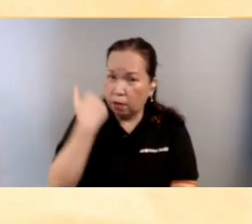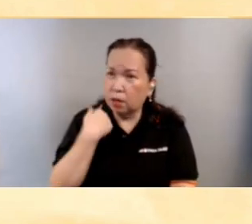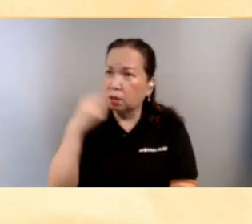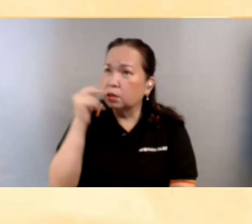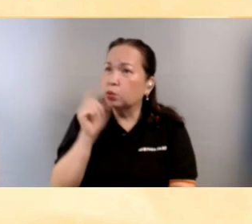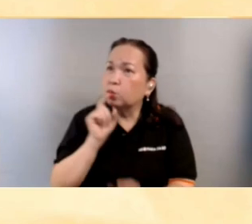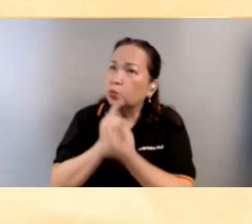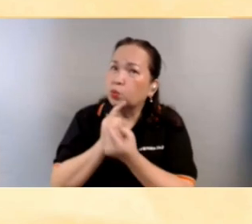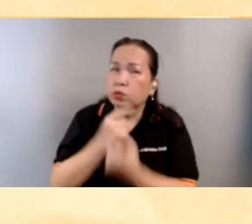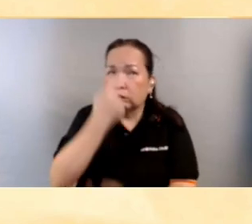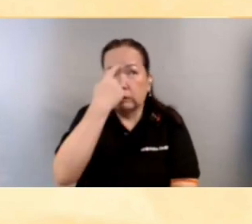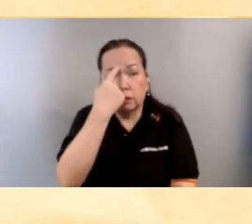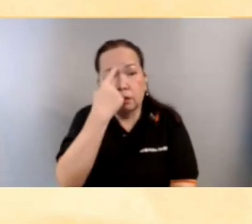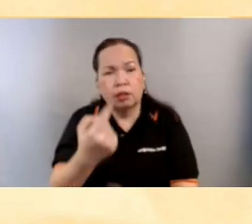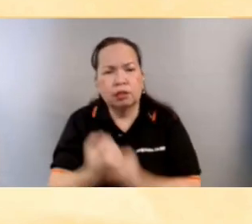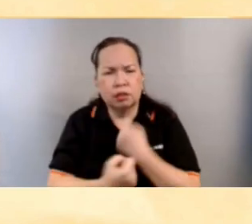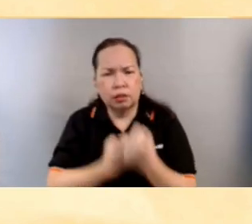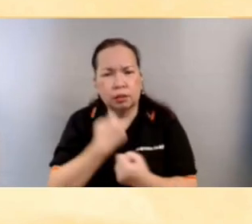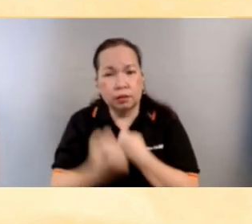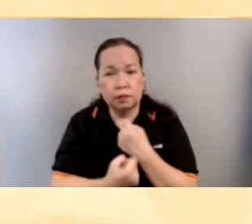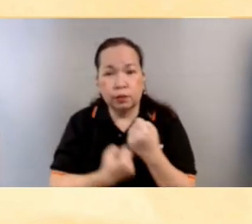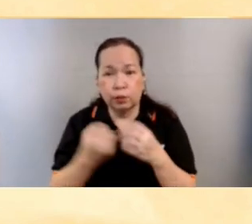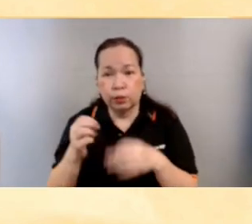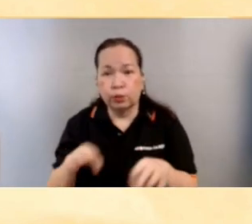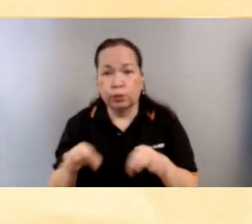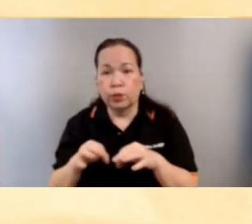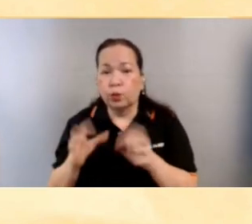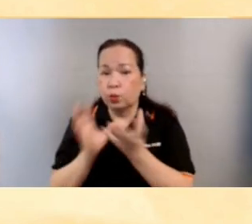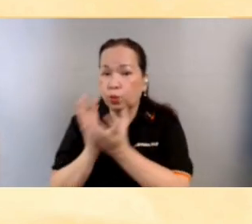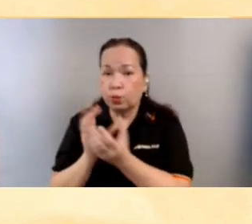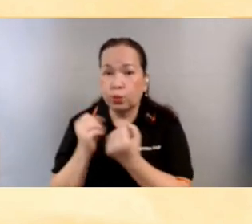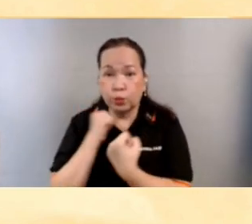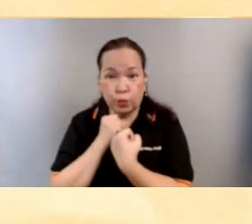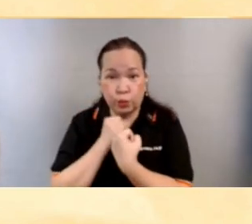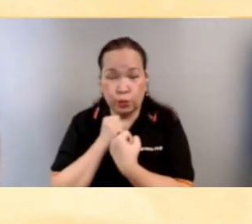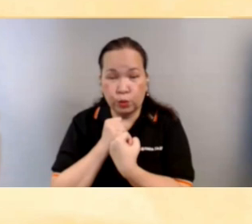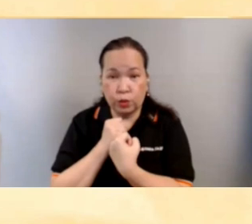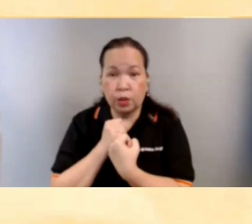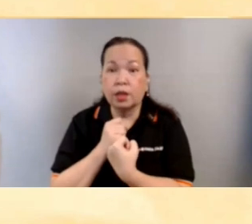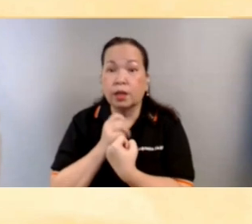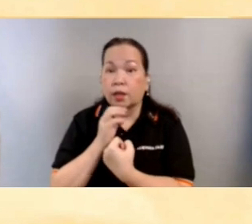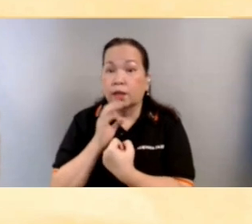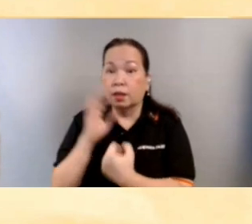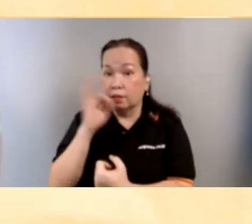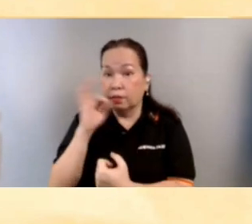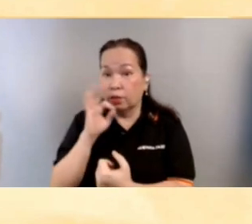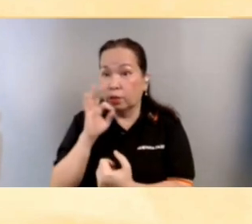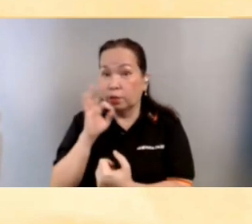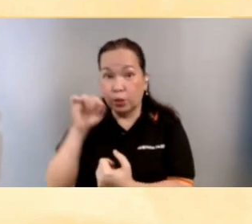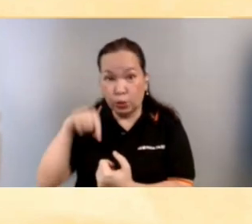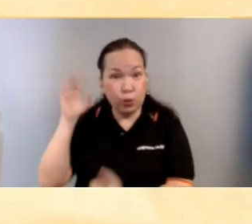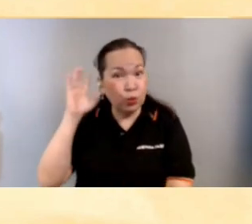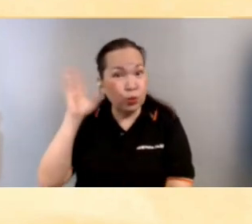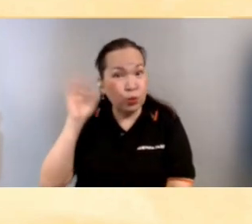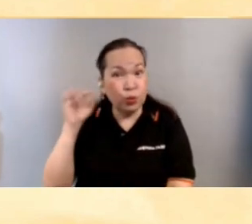that's suffering. So it's so important to build a caring community. And this is our Filipino way. We are a collective culture. Let's